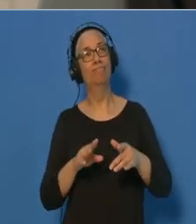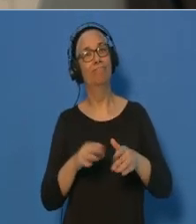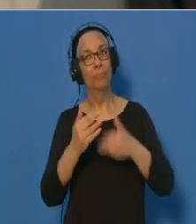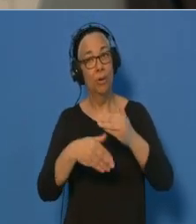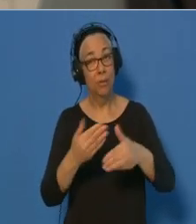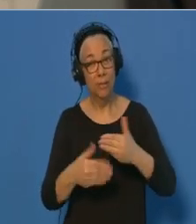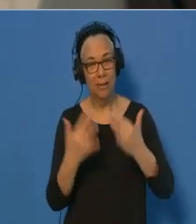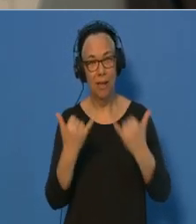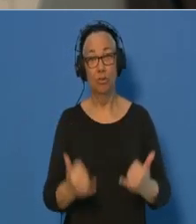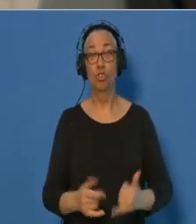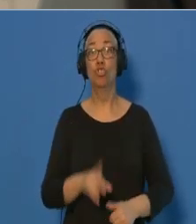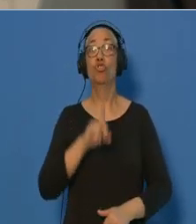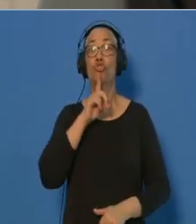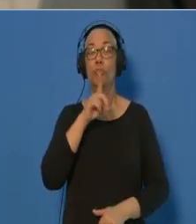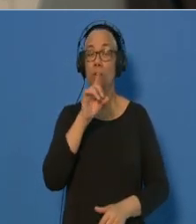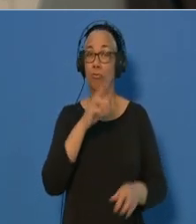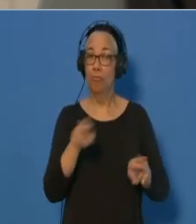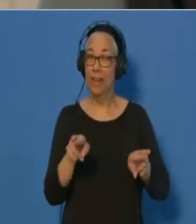check